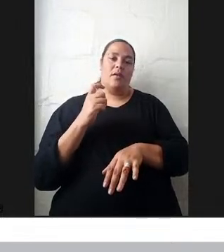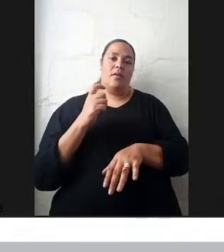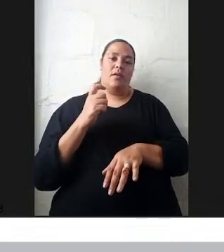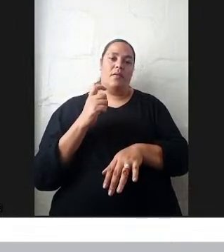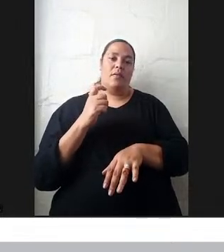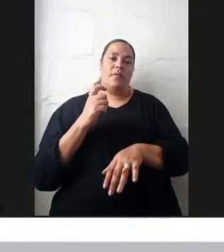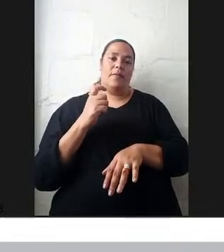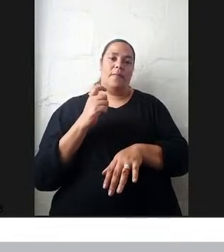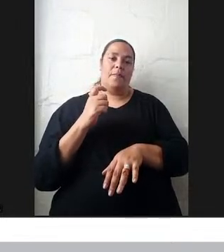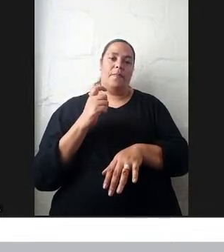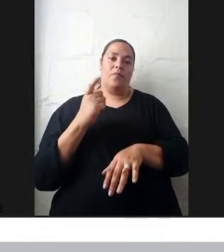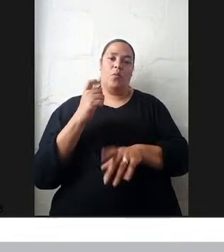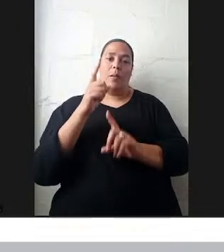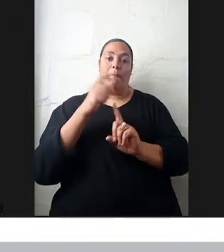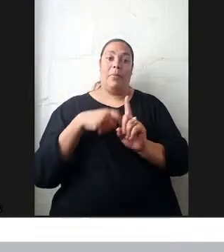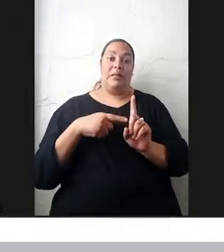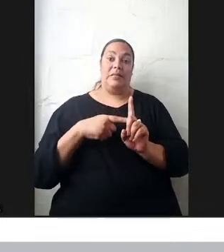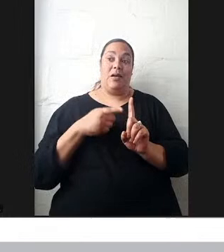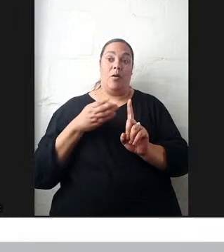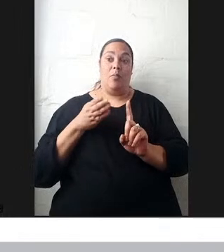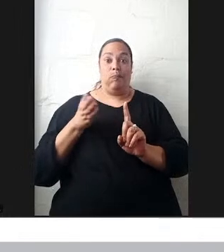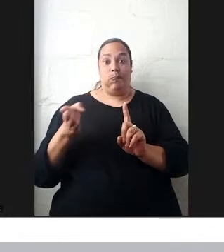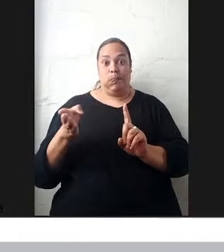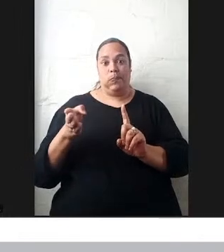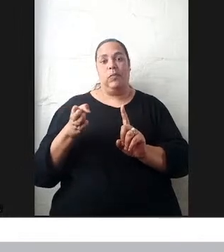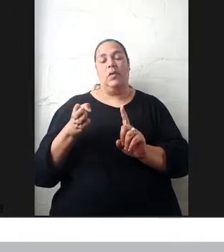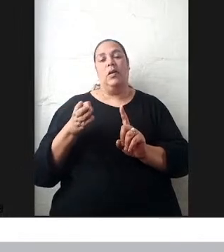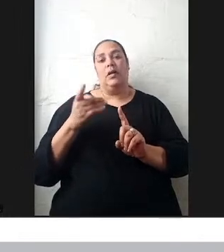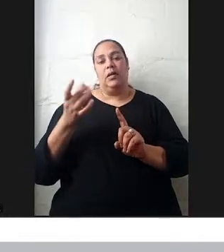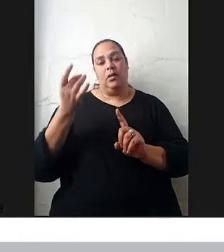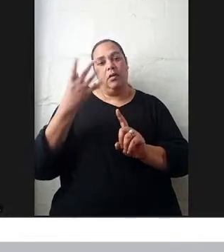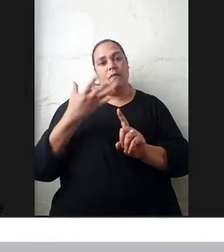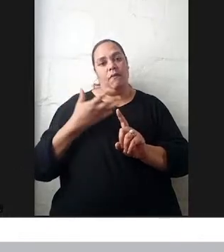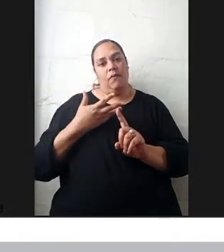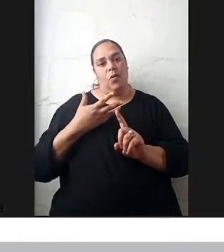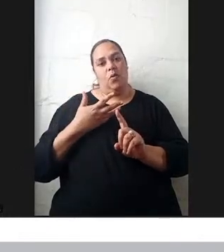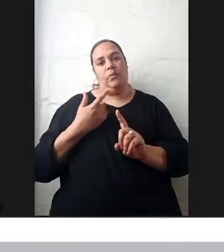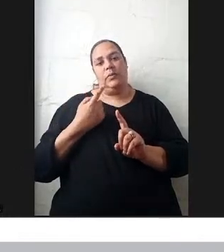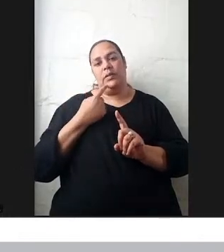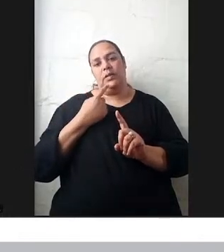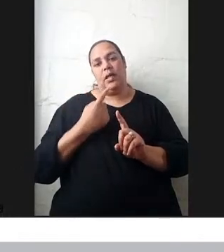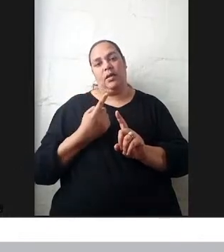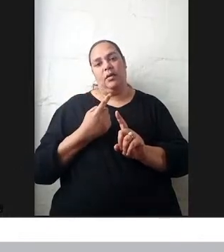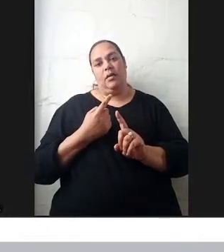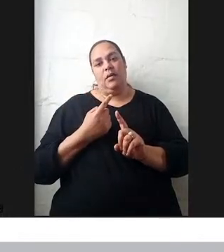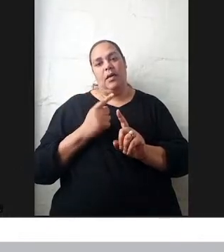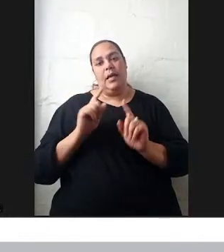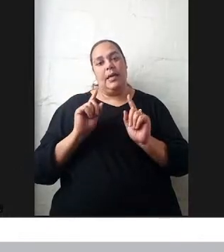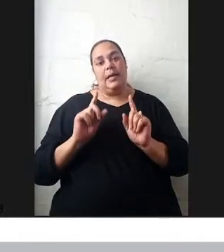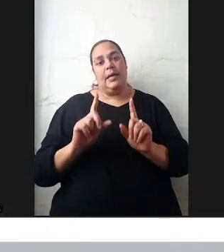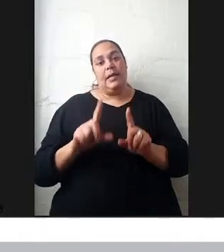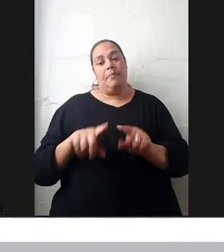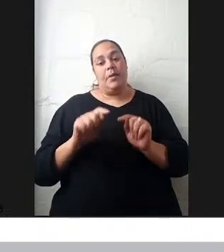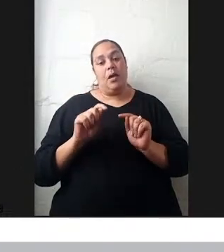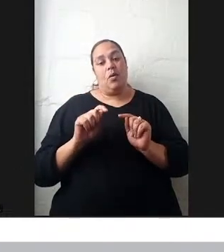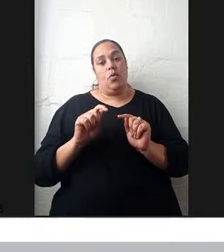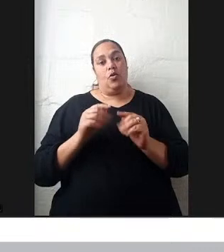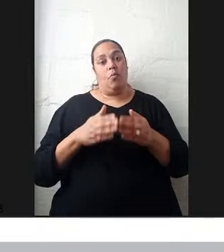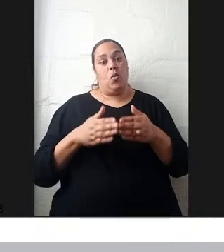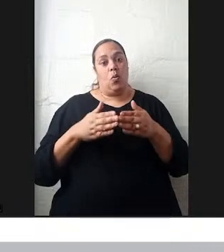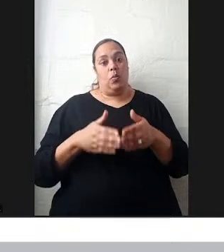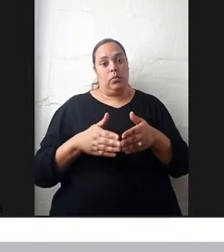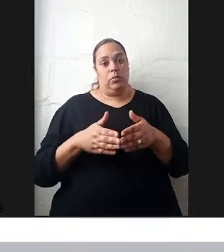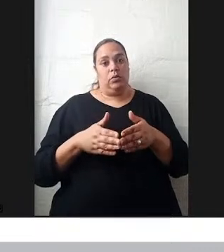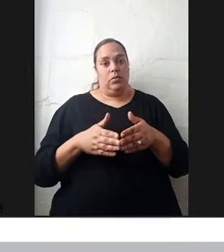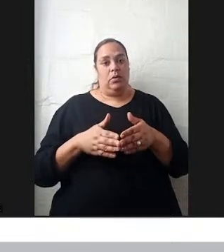the guys there, they brought to my attention that the Cape Town port is